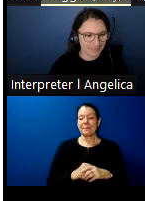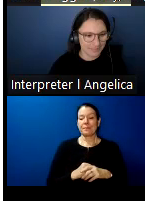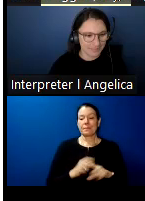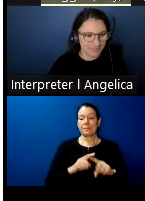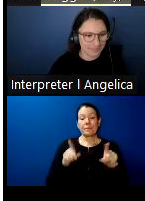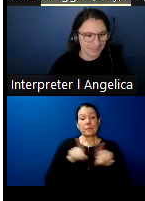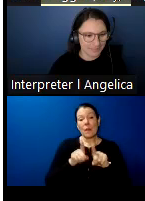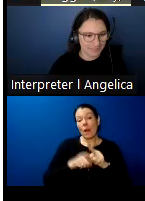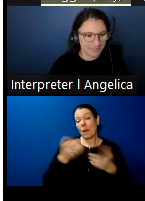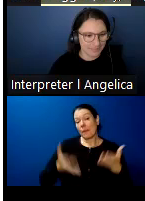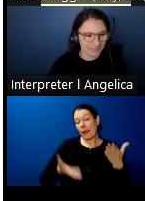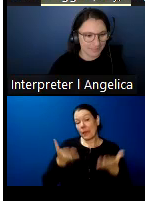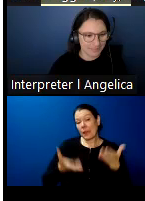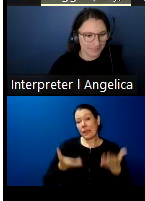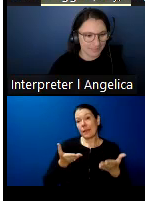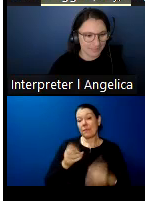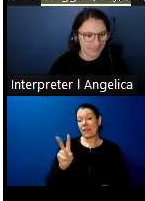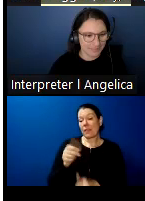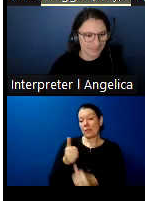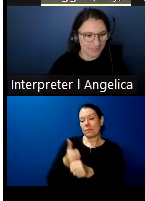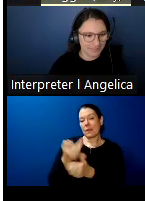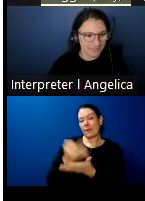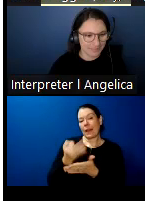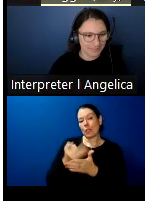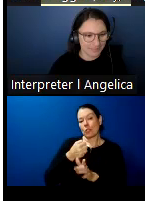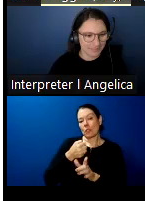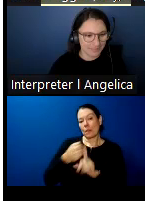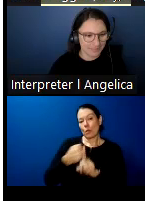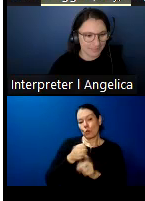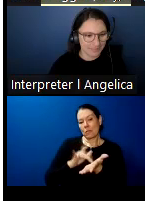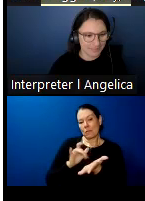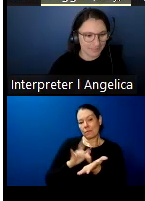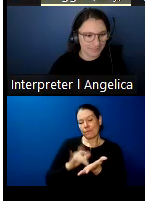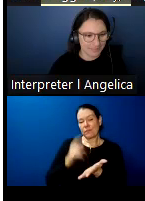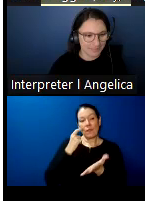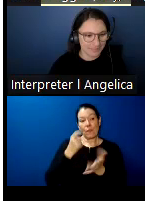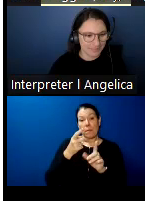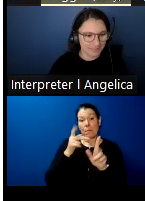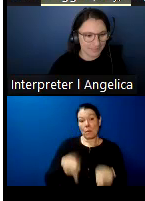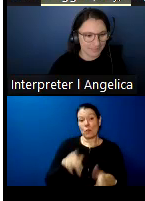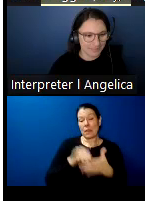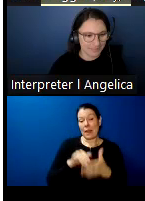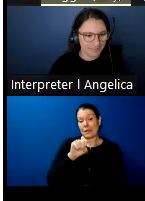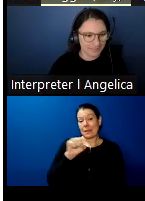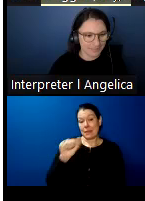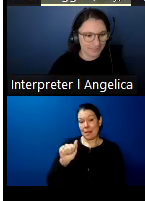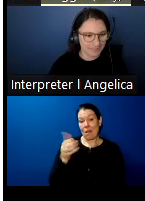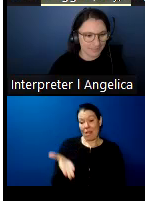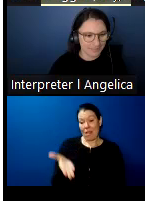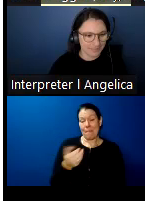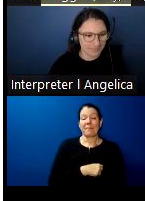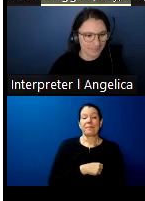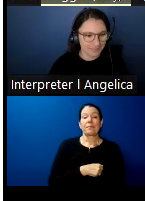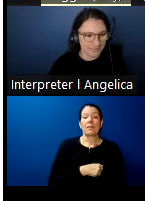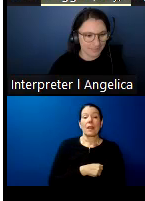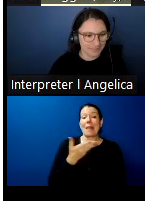may also be victims of financial abuse from the person that's also sexually assaulting them. And they might have